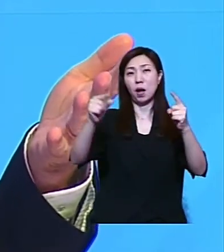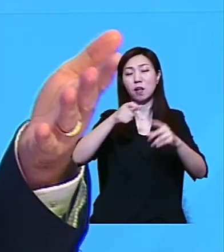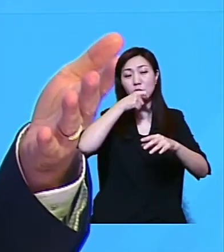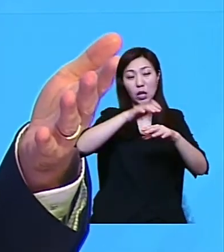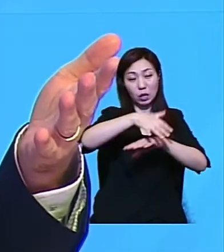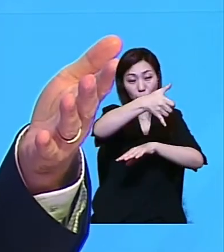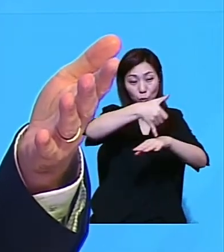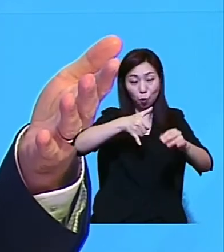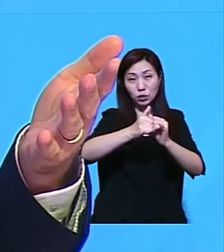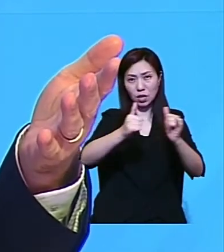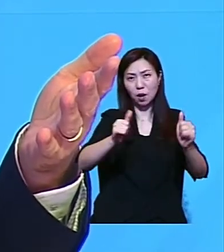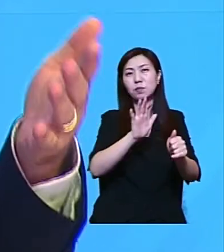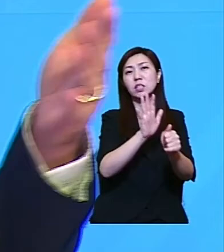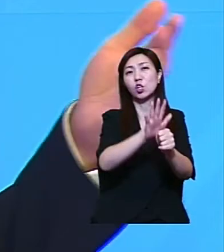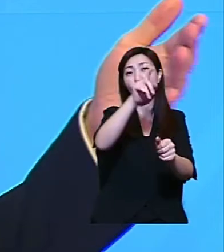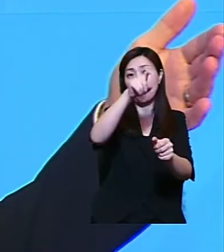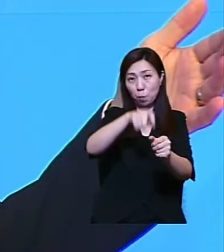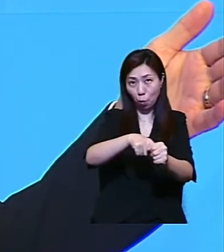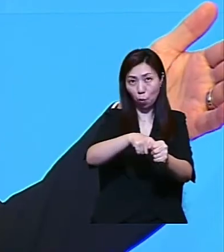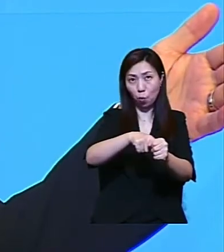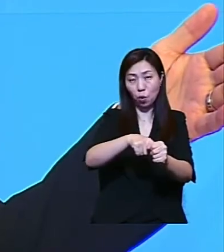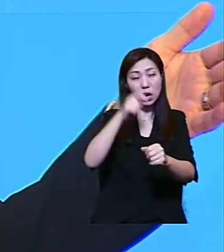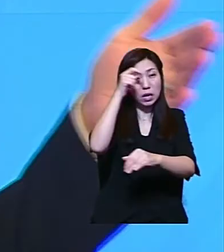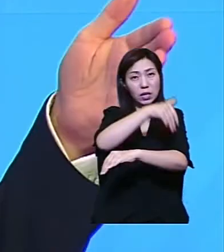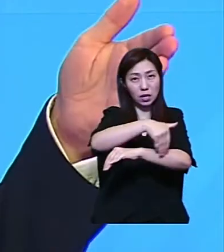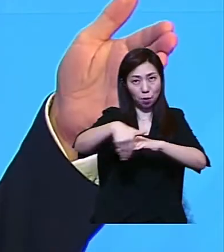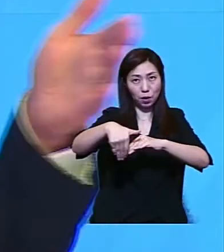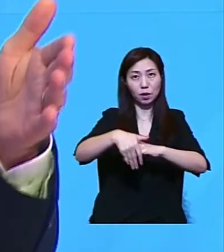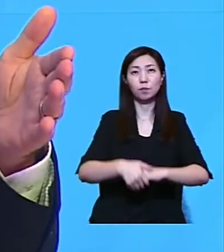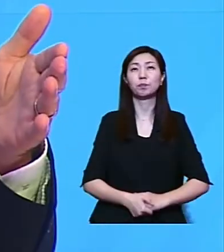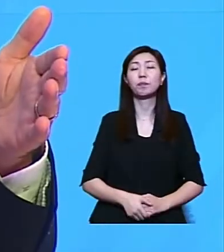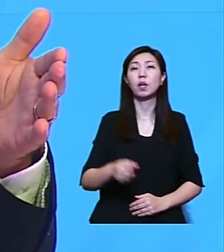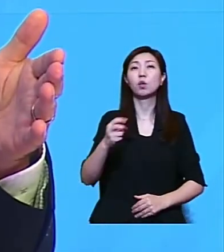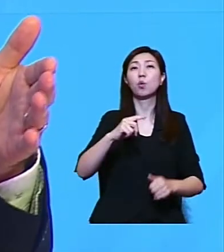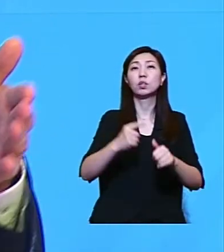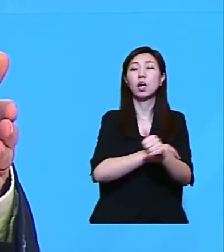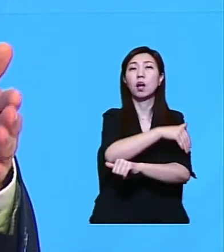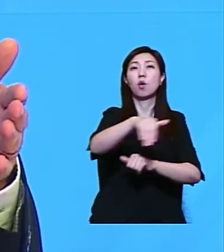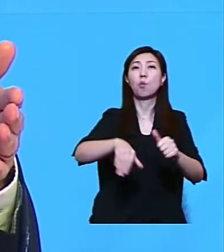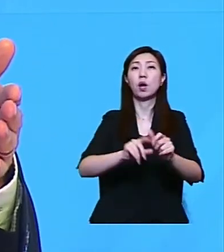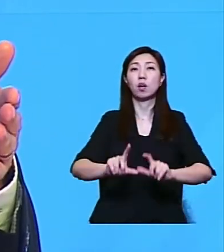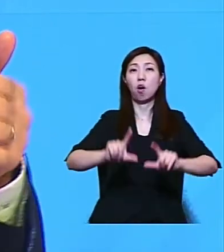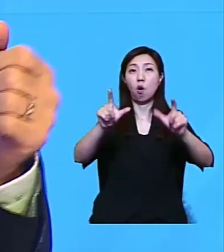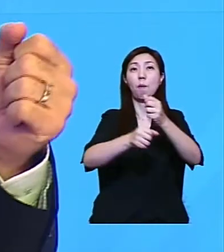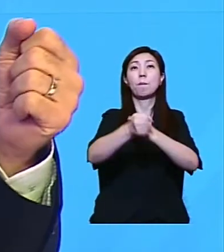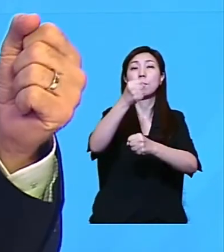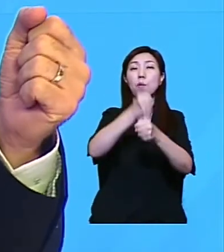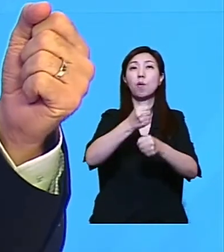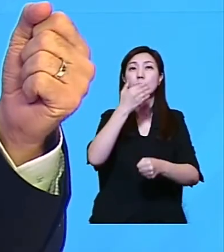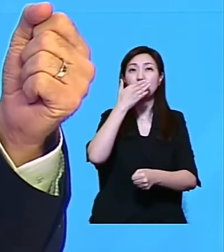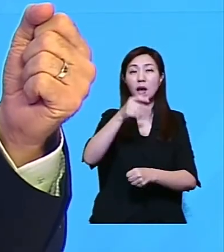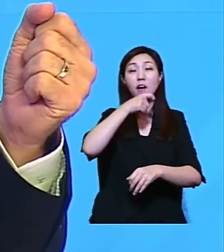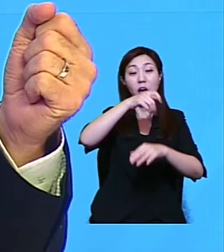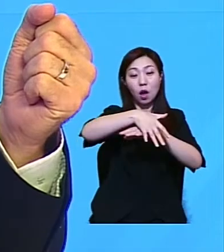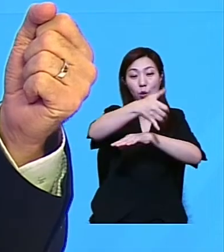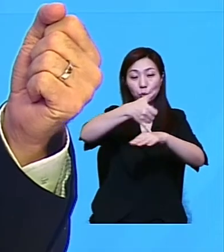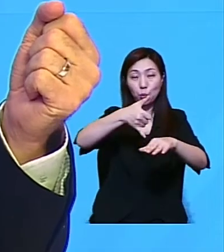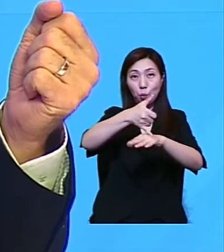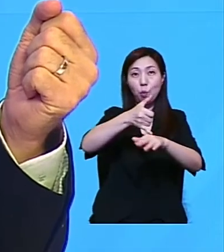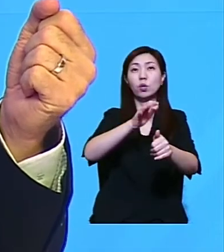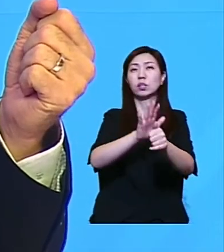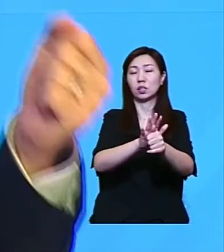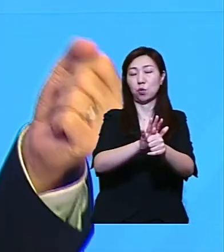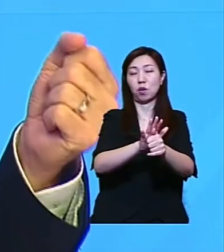climate resilient agriculture. So yes, it is inclusive social development, while at the same time focusing on